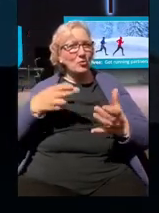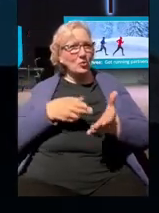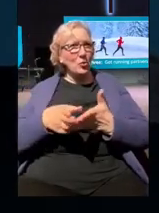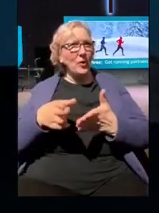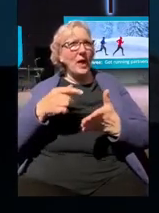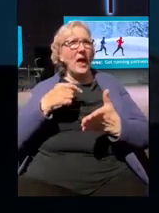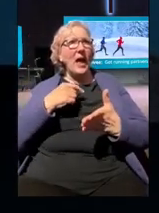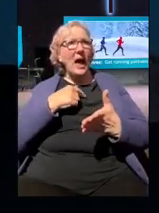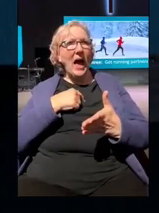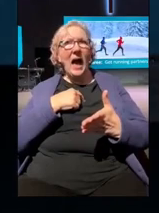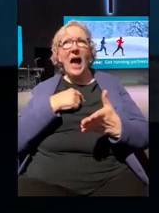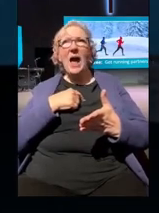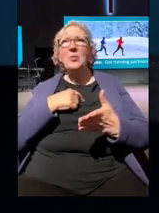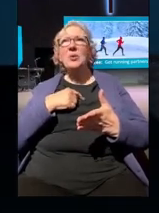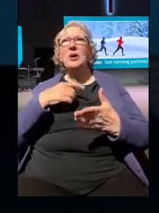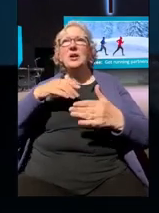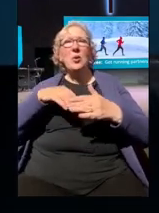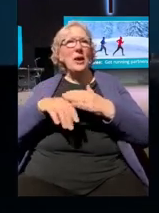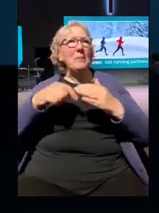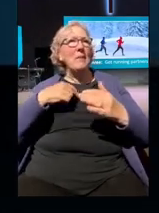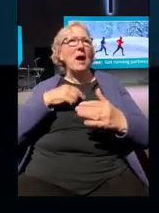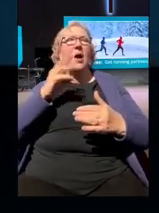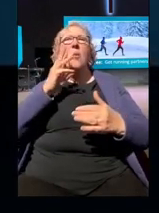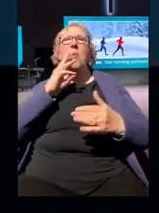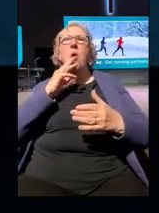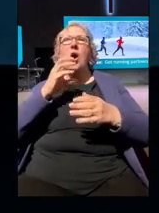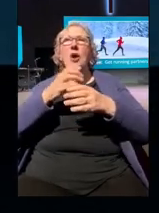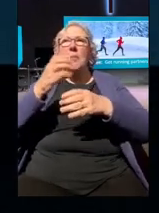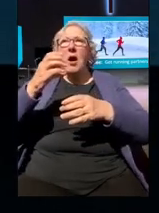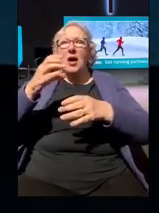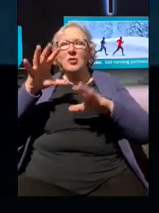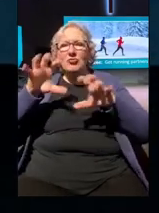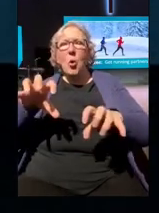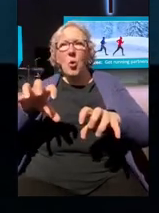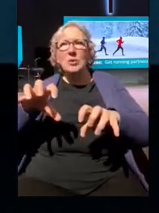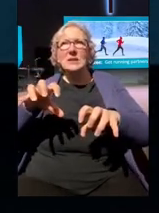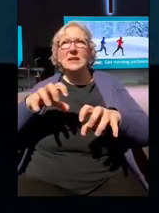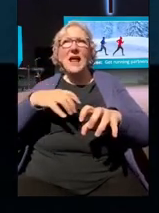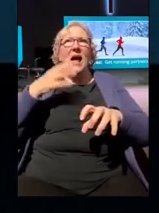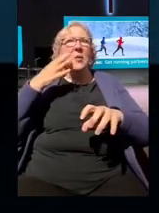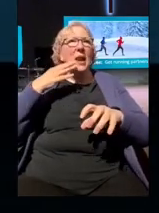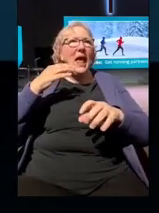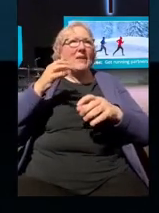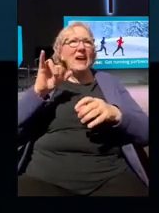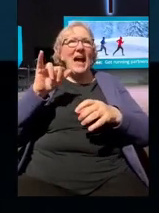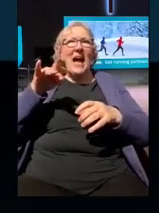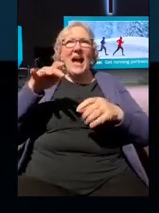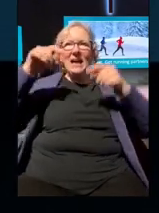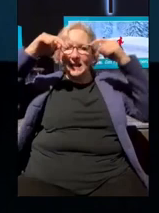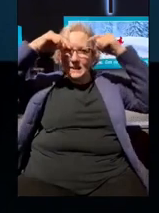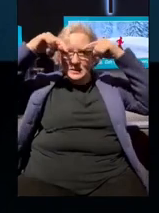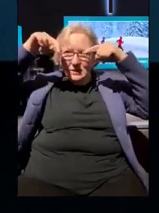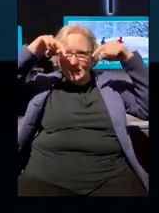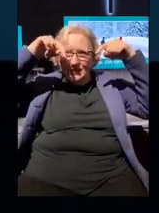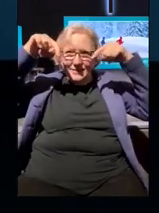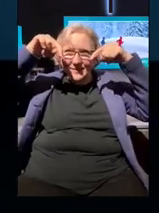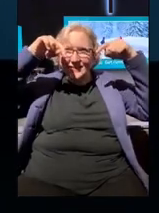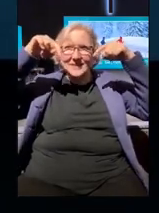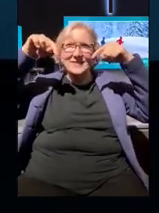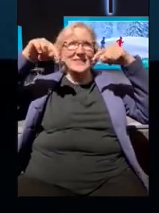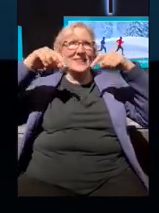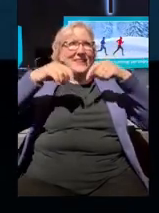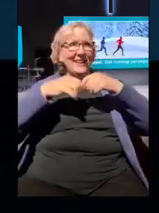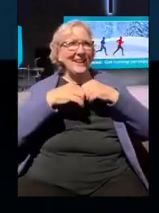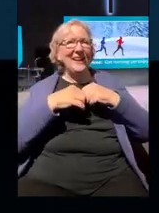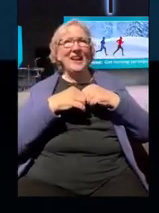water bottle would be frozen, or I'd have icicles hanging down off of my eyebrows. And I could have never done that